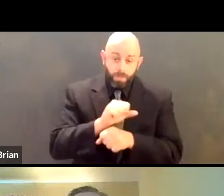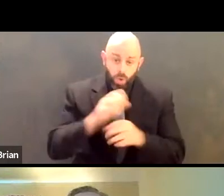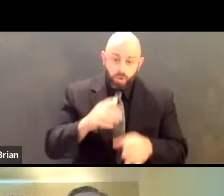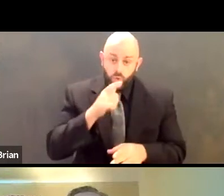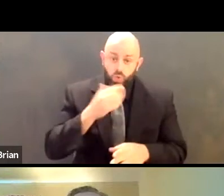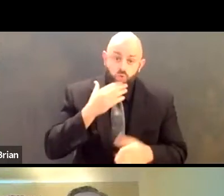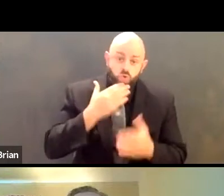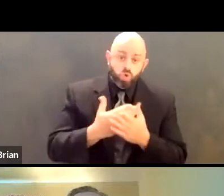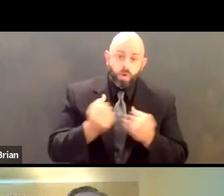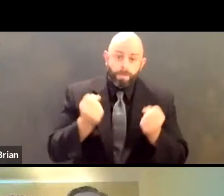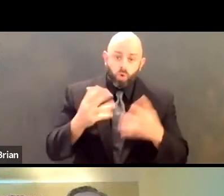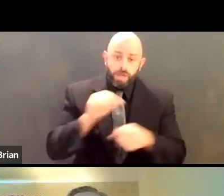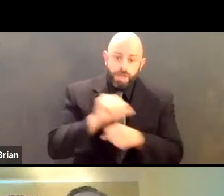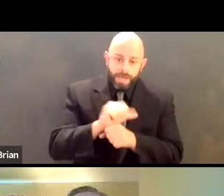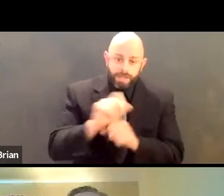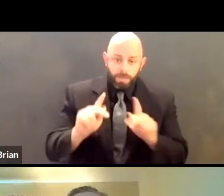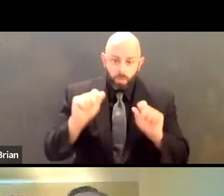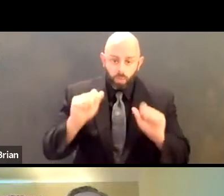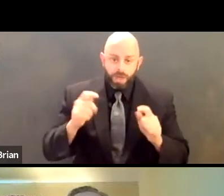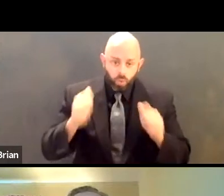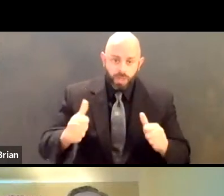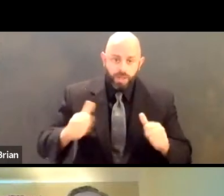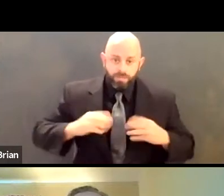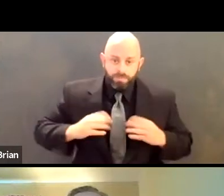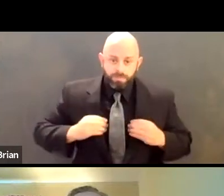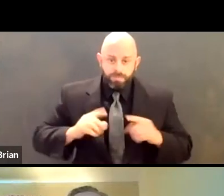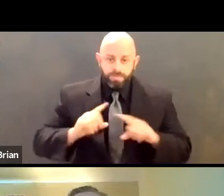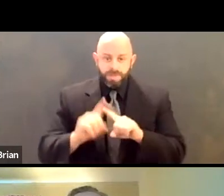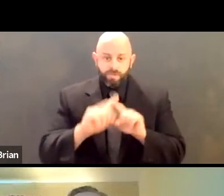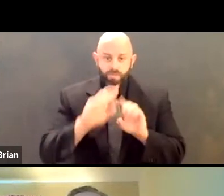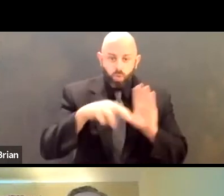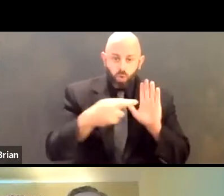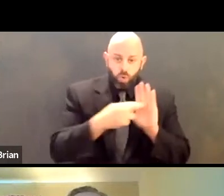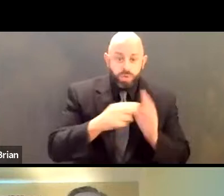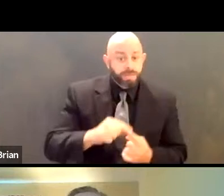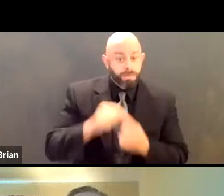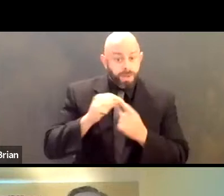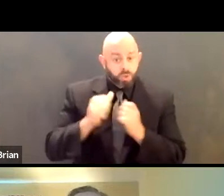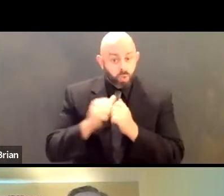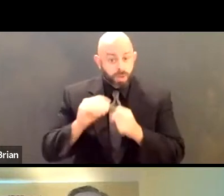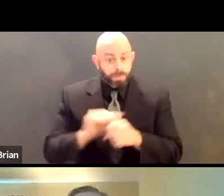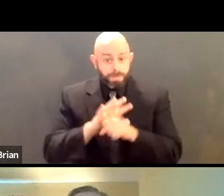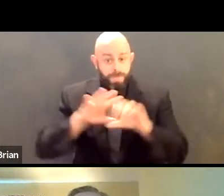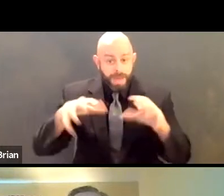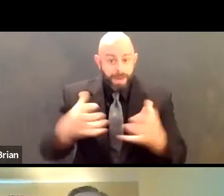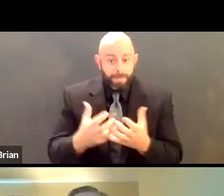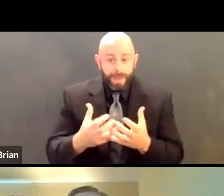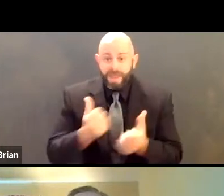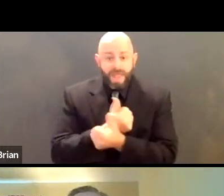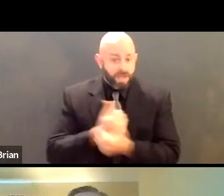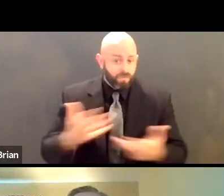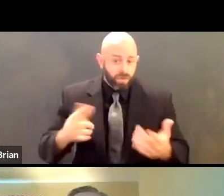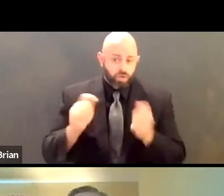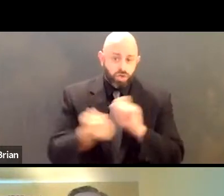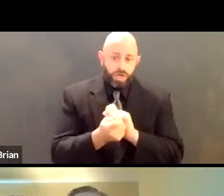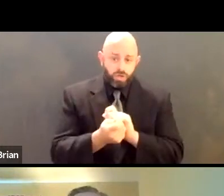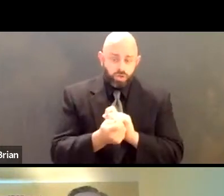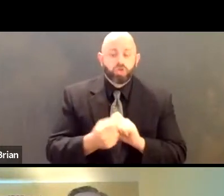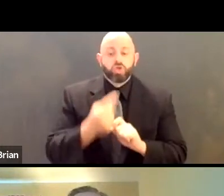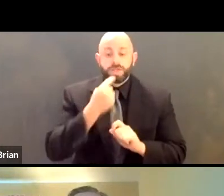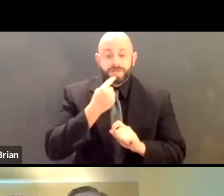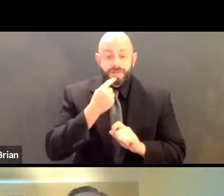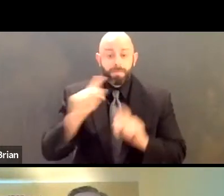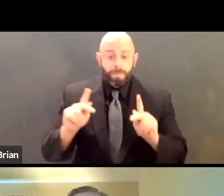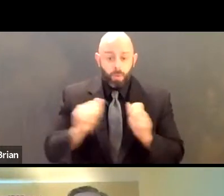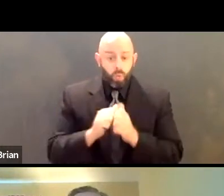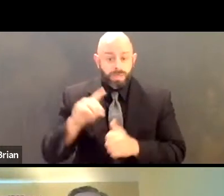multitaskers, people who can quickly take on different roles, especially in light of the pandemic where everything has changed. She added, people with disabilities are pretty